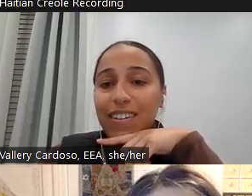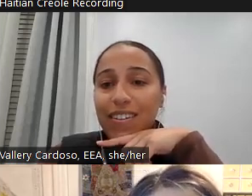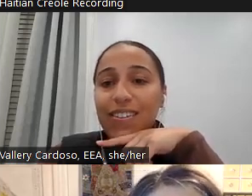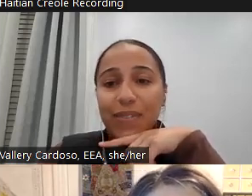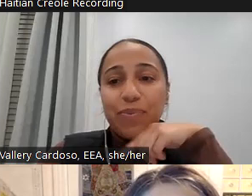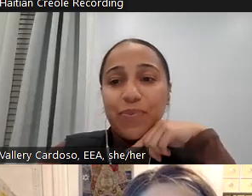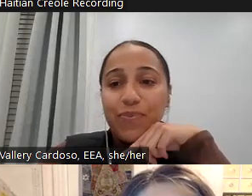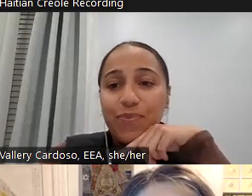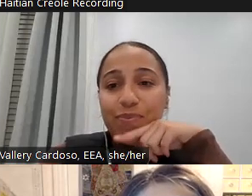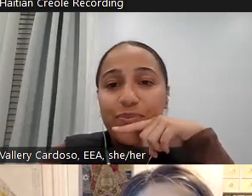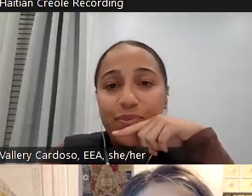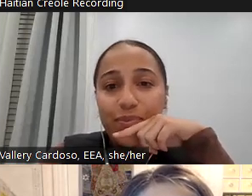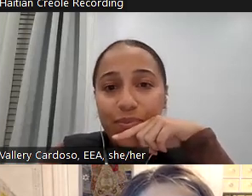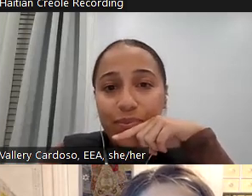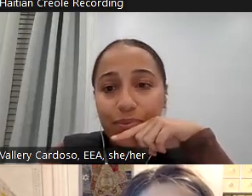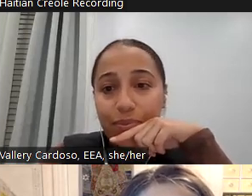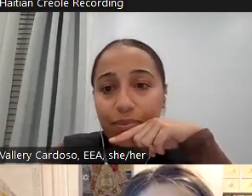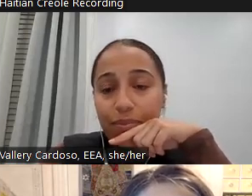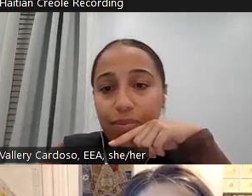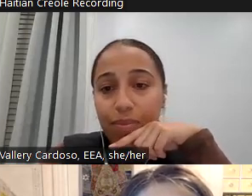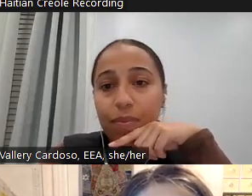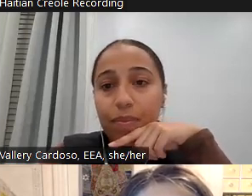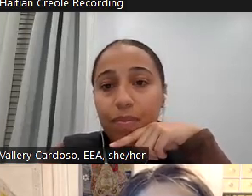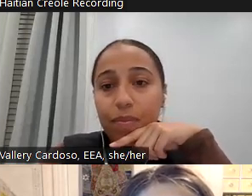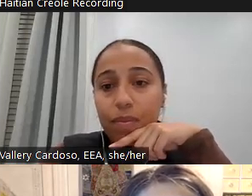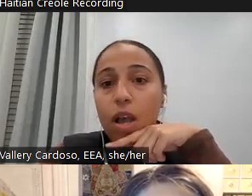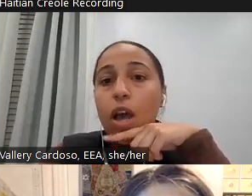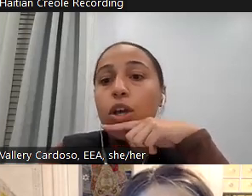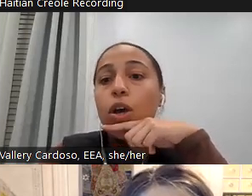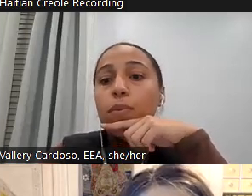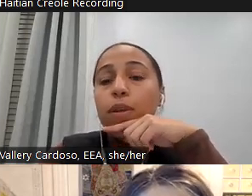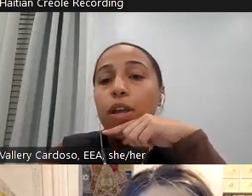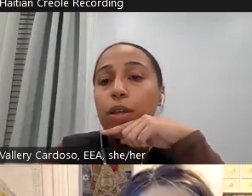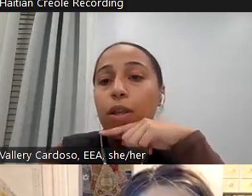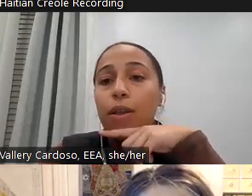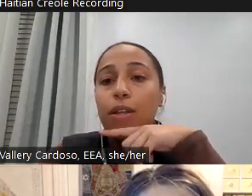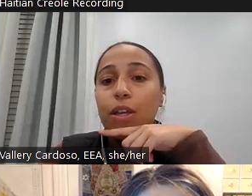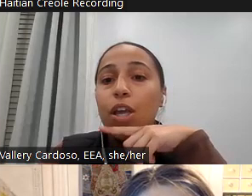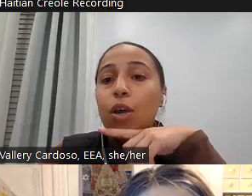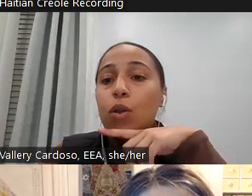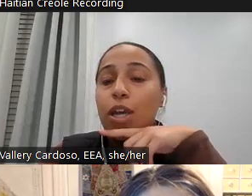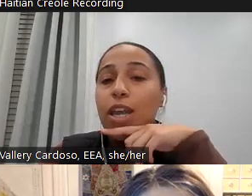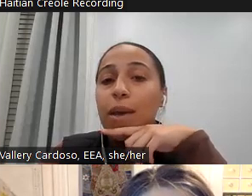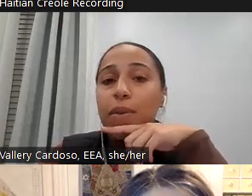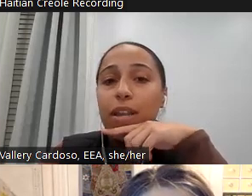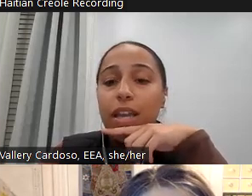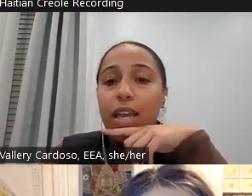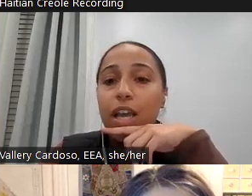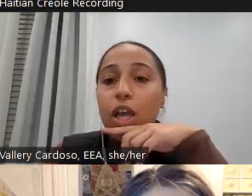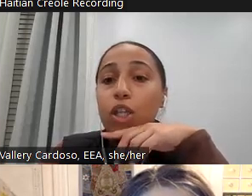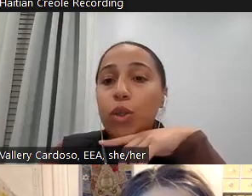Please hold for a moment until more attendees. Après, fait un petit temps, pendant plus moun ap rentre, puis capable. Hold on. It